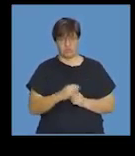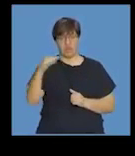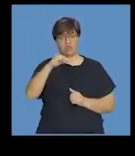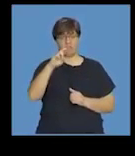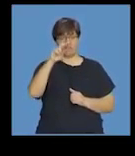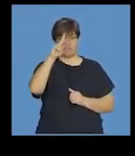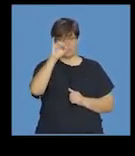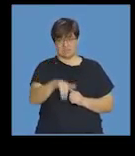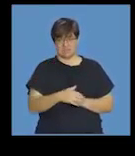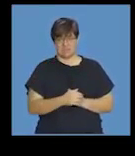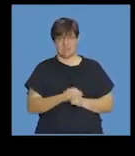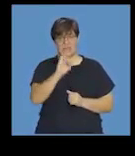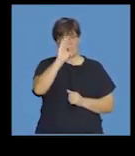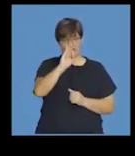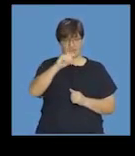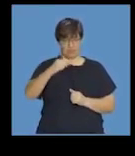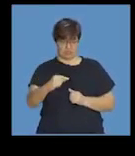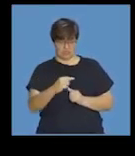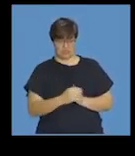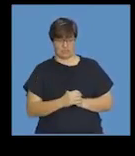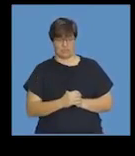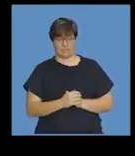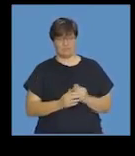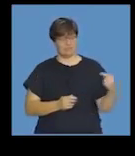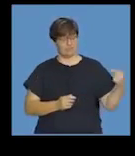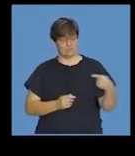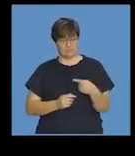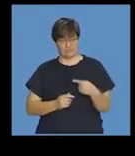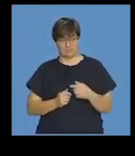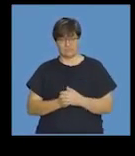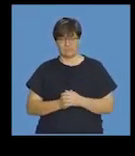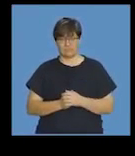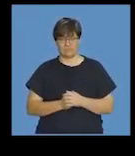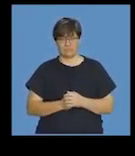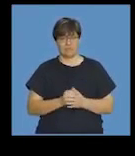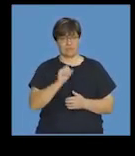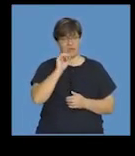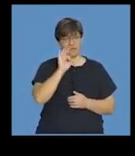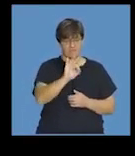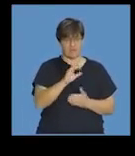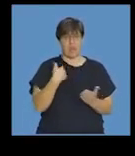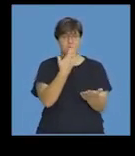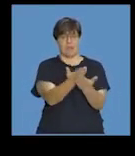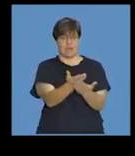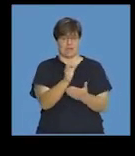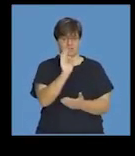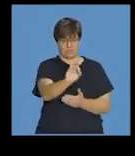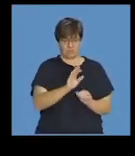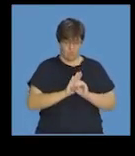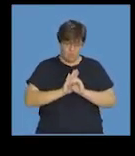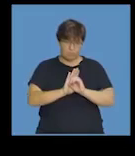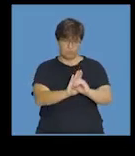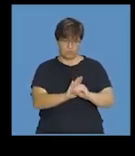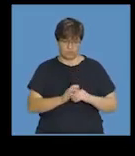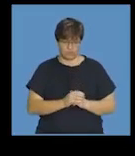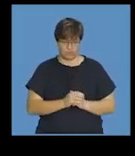gravity, Fg. And this is my applied force, my pushing